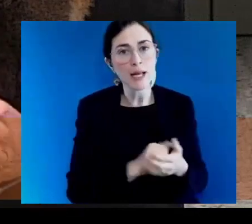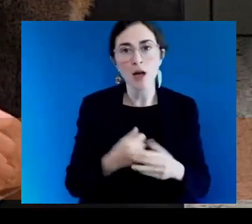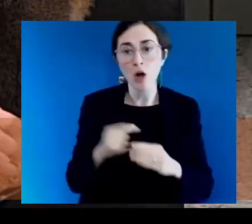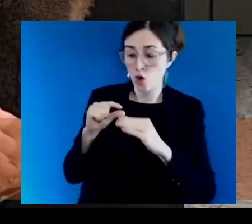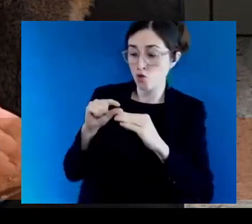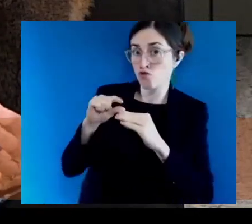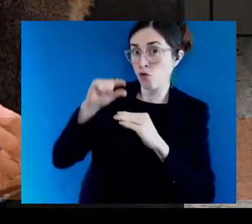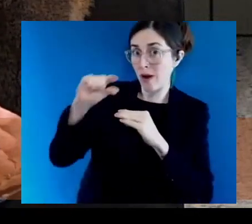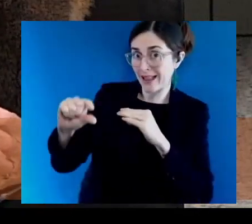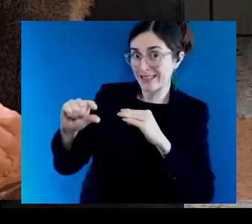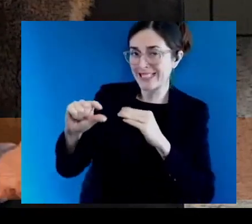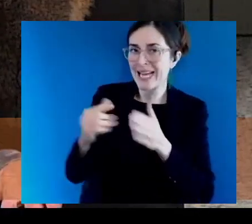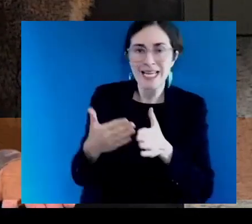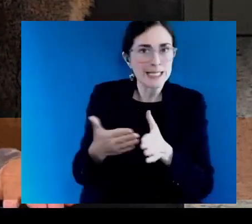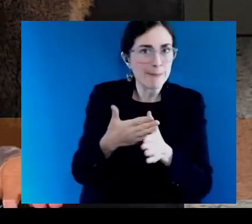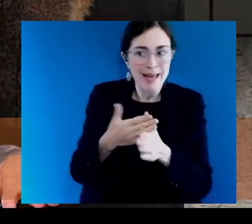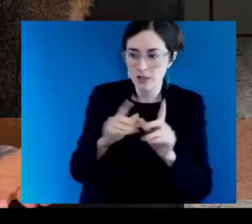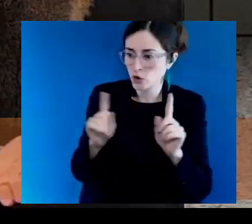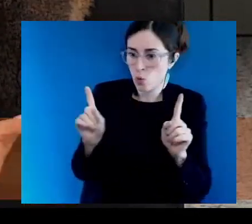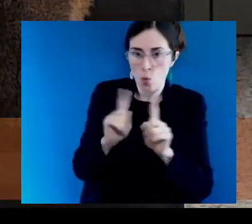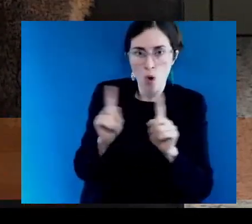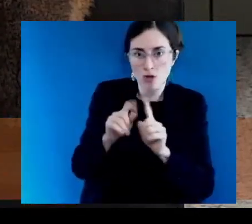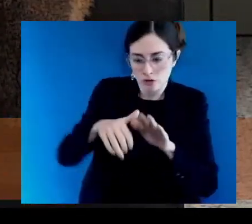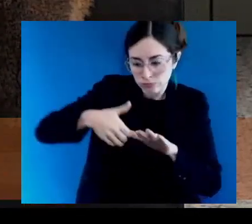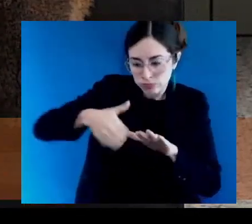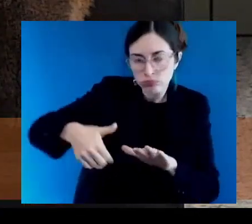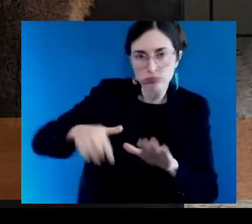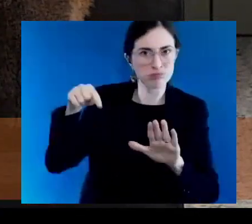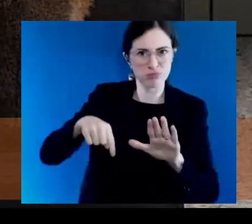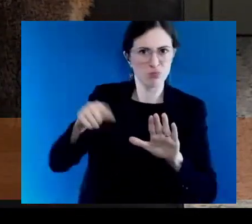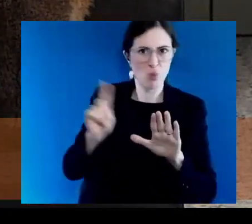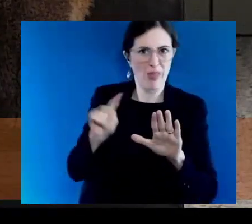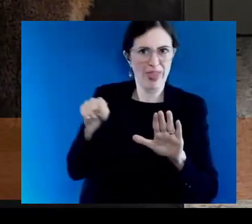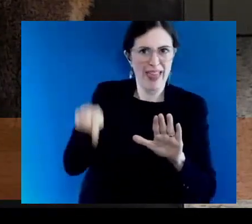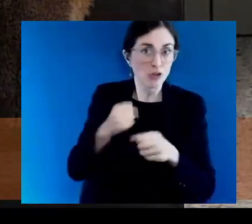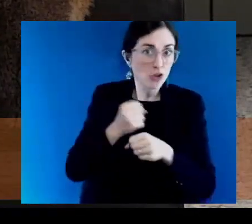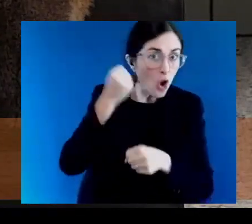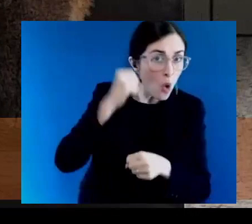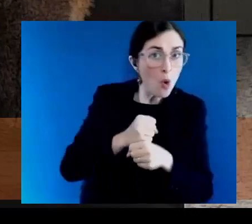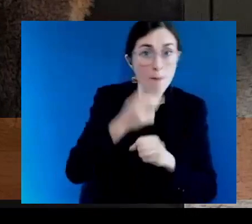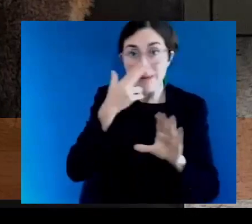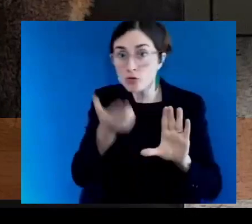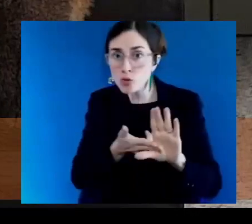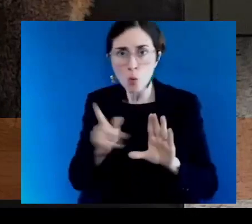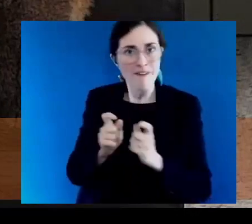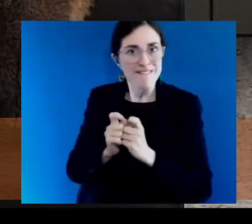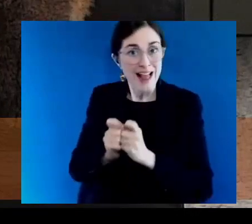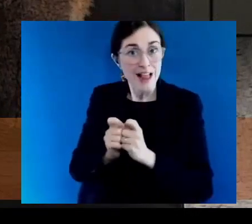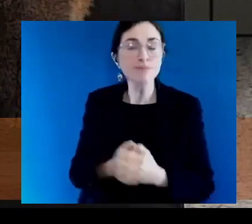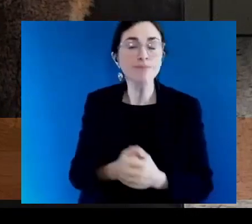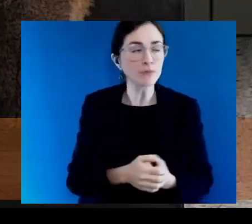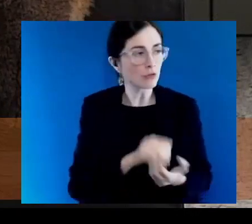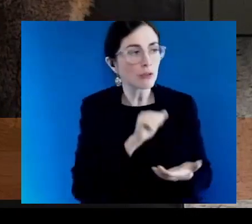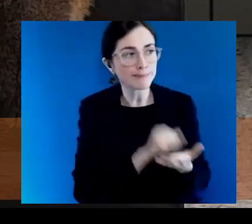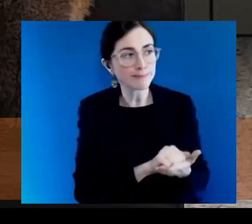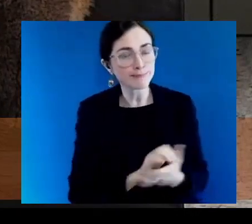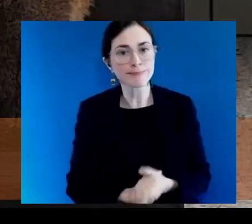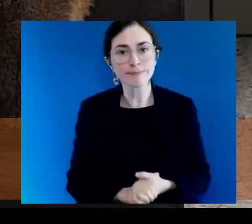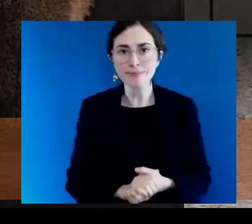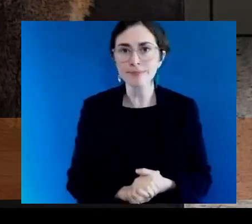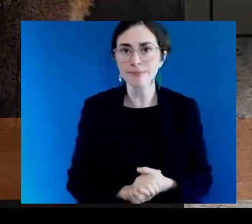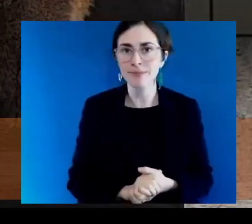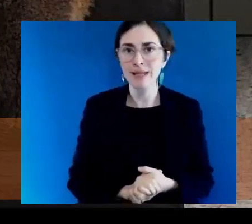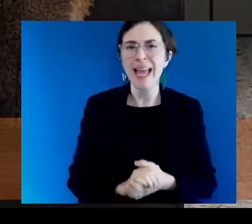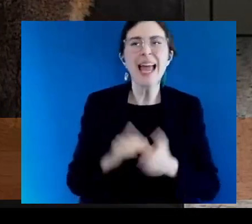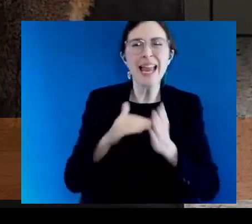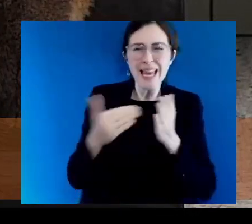what is being extracted and their value. That's correct. Okay. Can we come to the minerals and resources sectors generally?